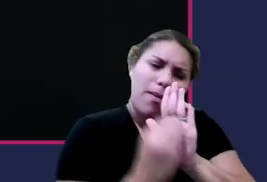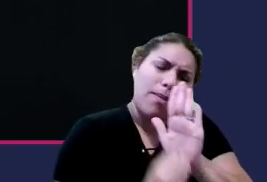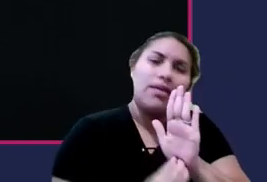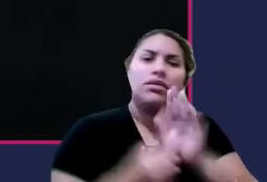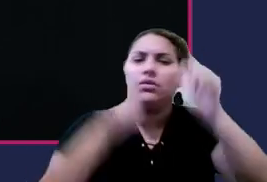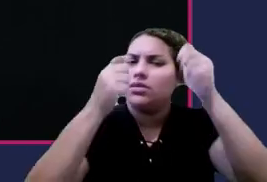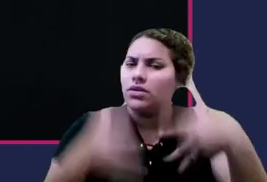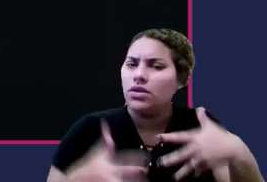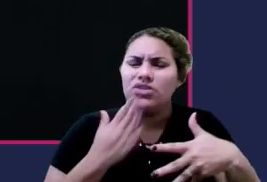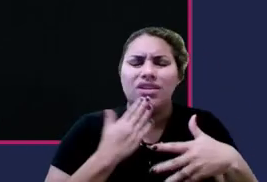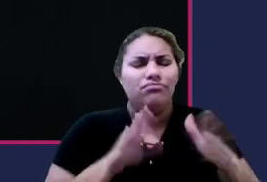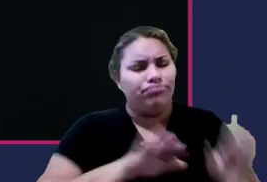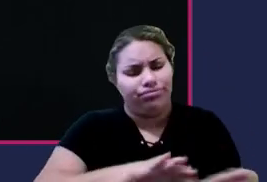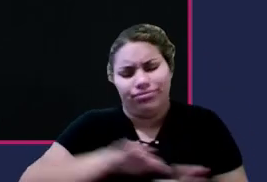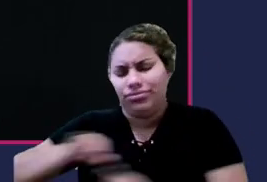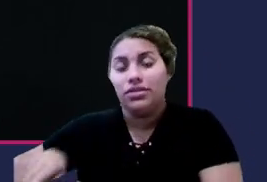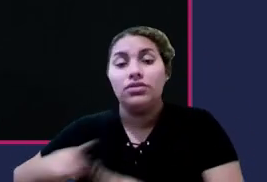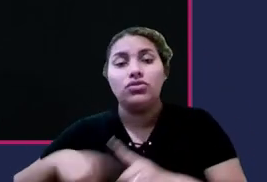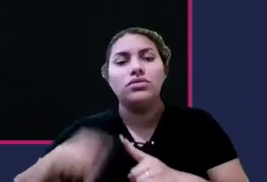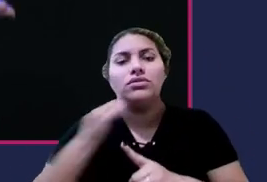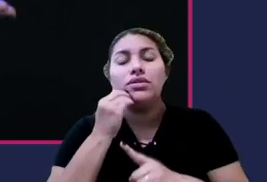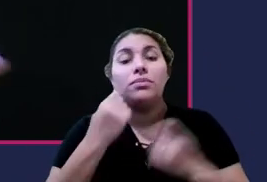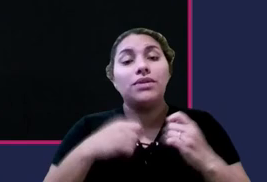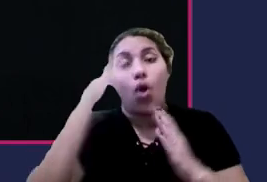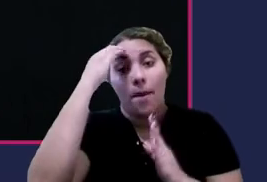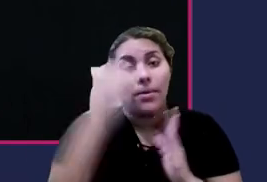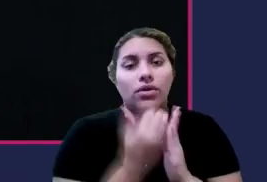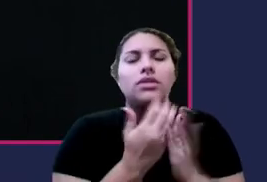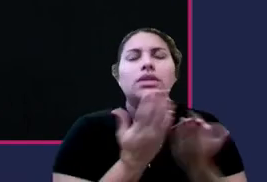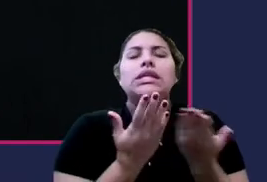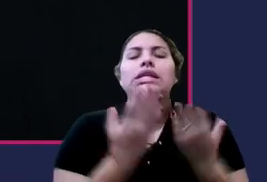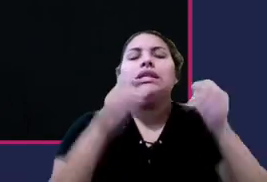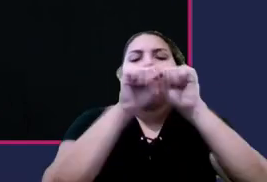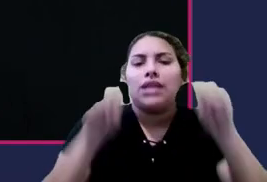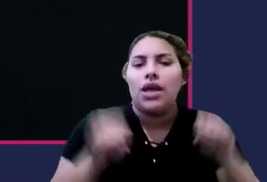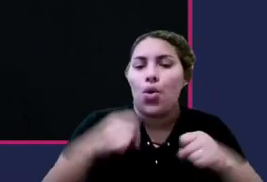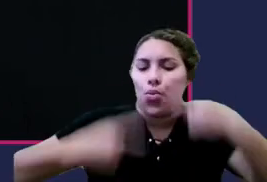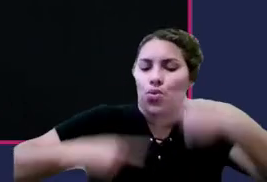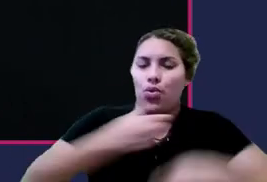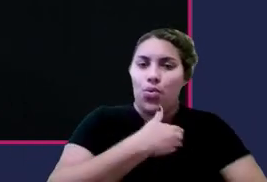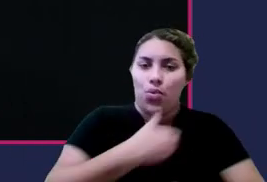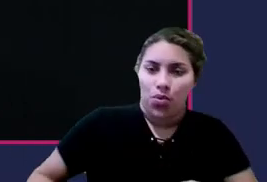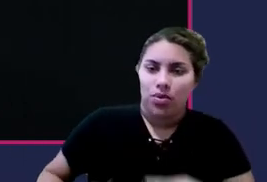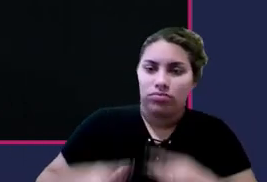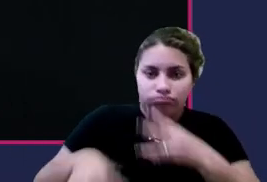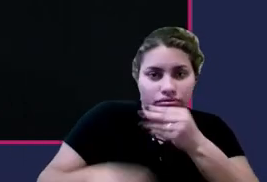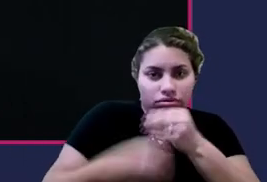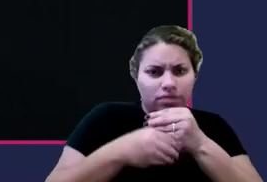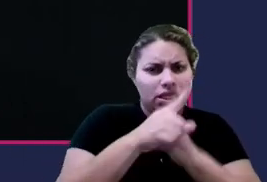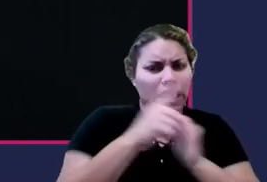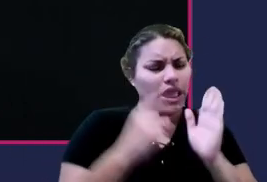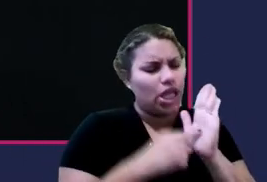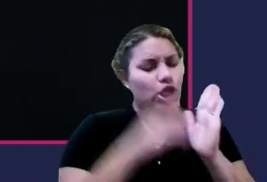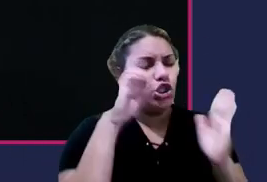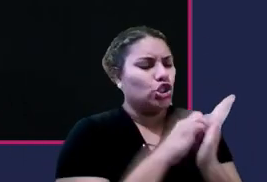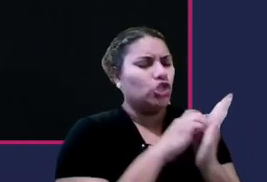is in what stage of trial, it doesn't matter. We've been through that already. There's a